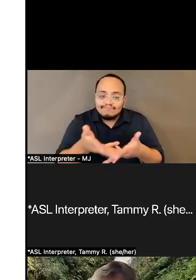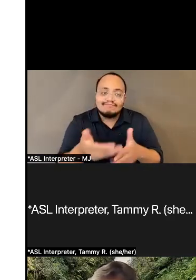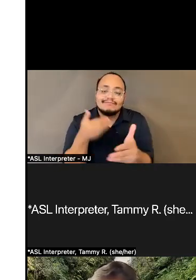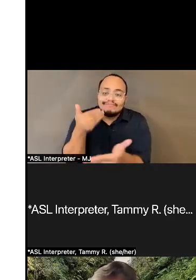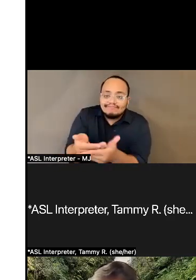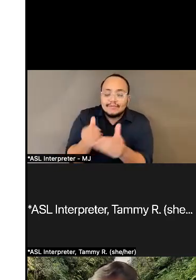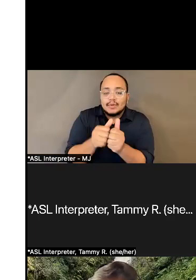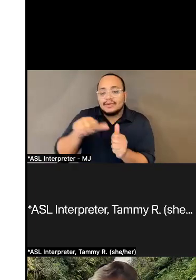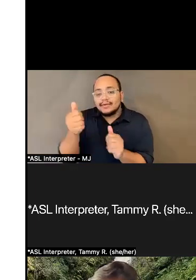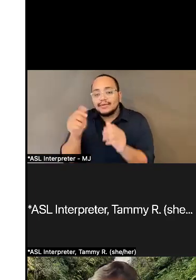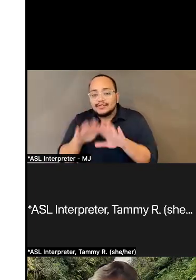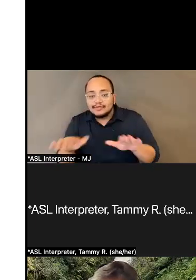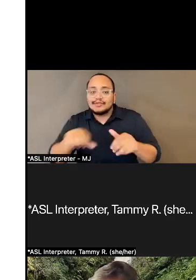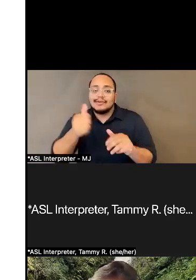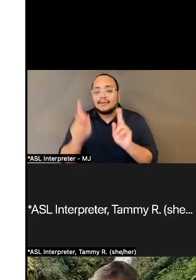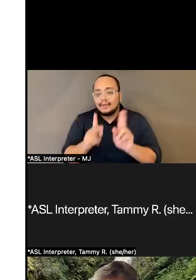other people.